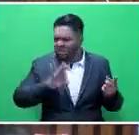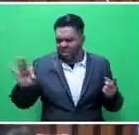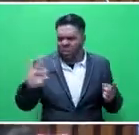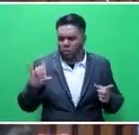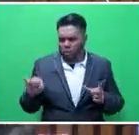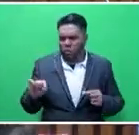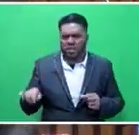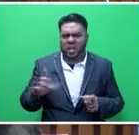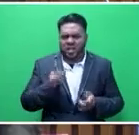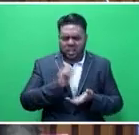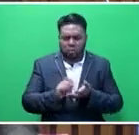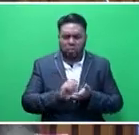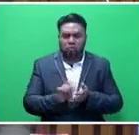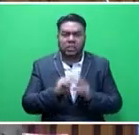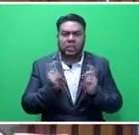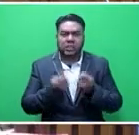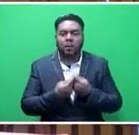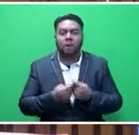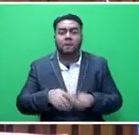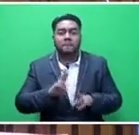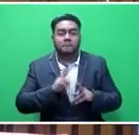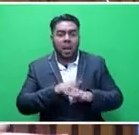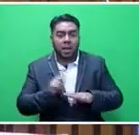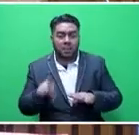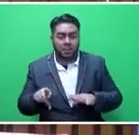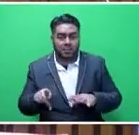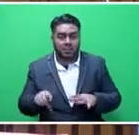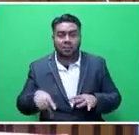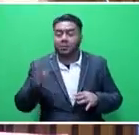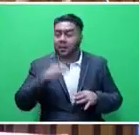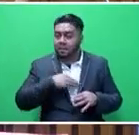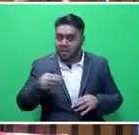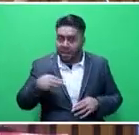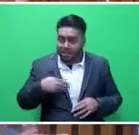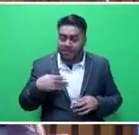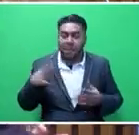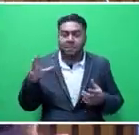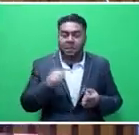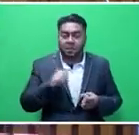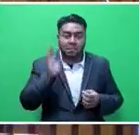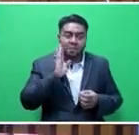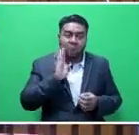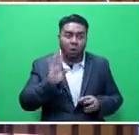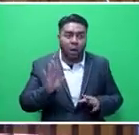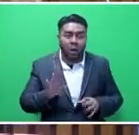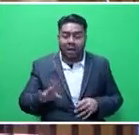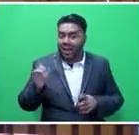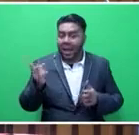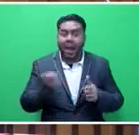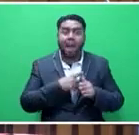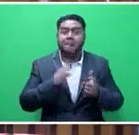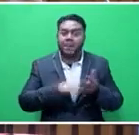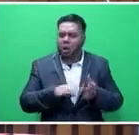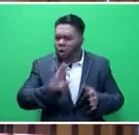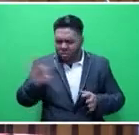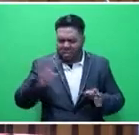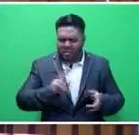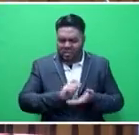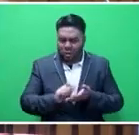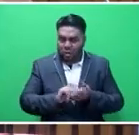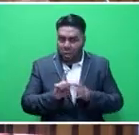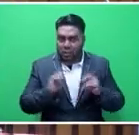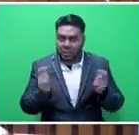General of Parliament. 59, it says, a member must, before participating, a member, not the Secretariat, a